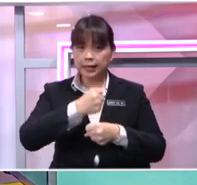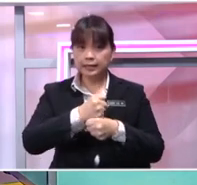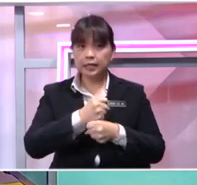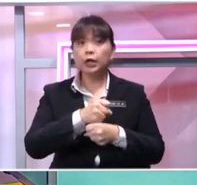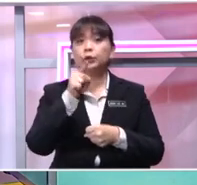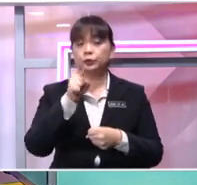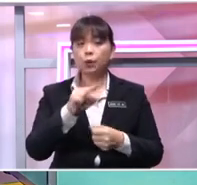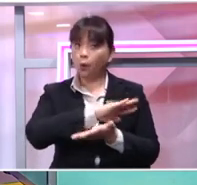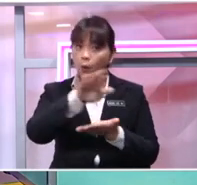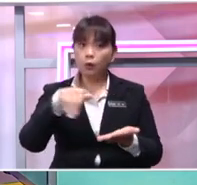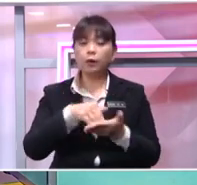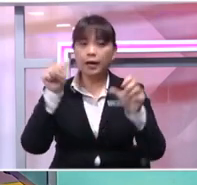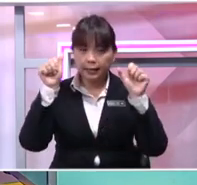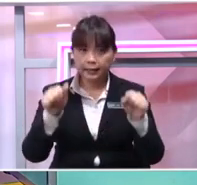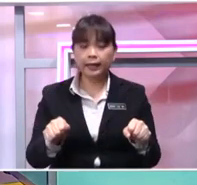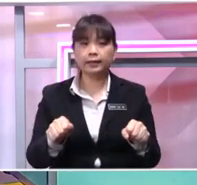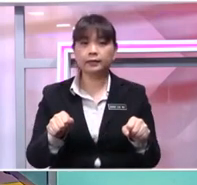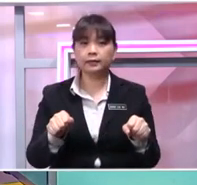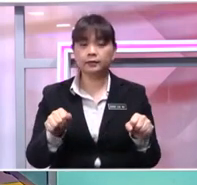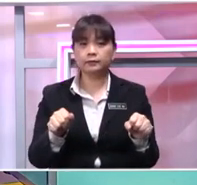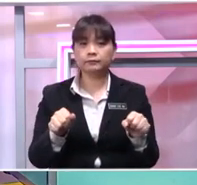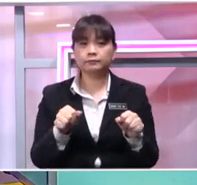you guys can manage to